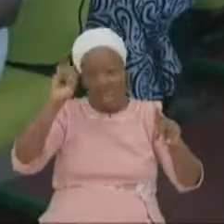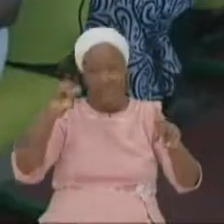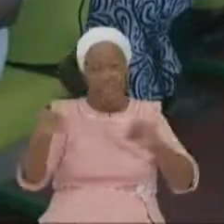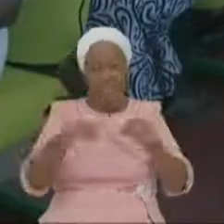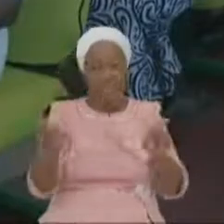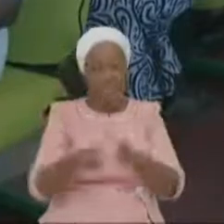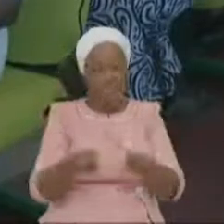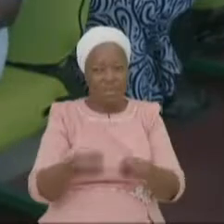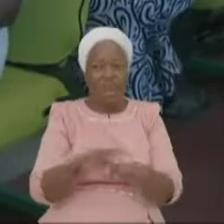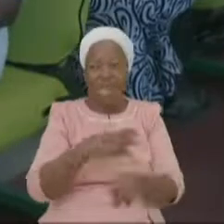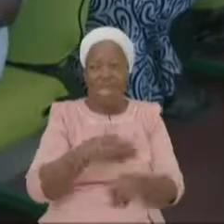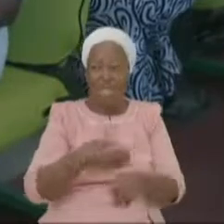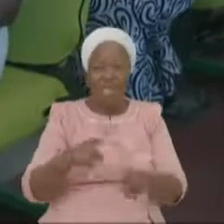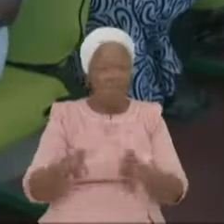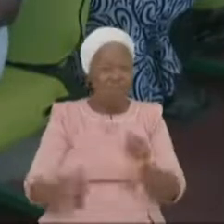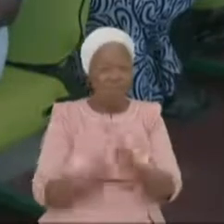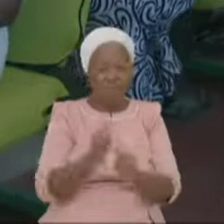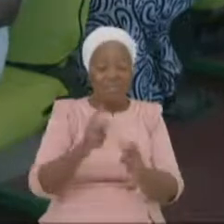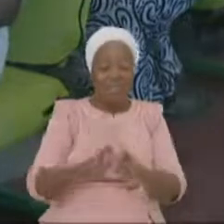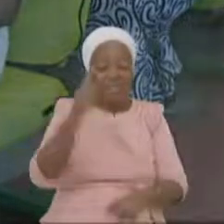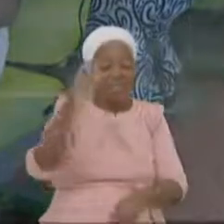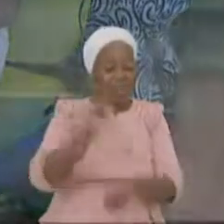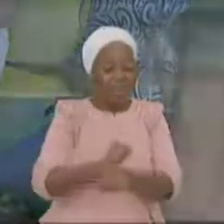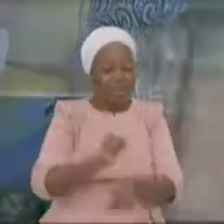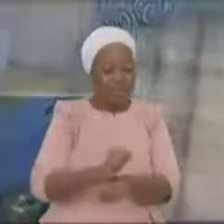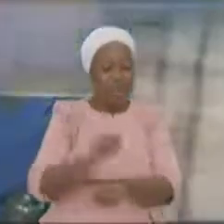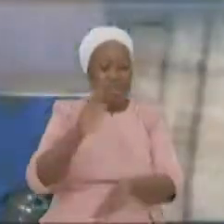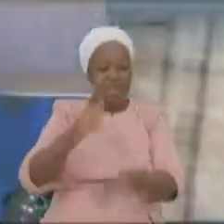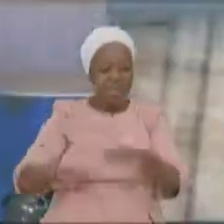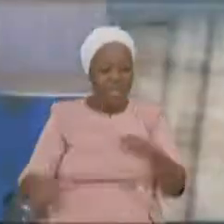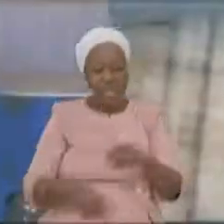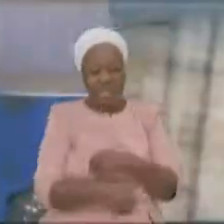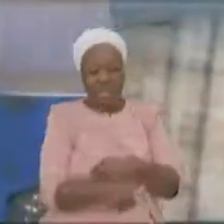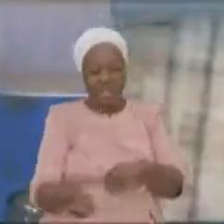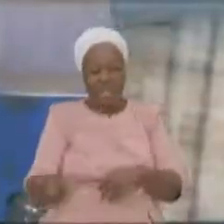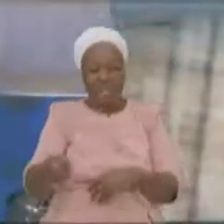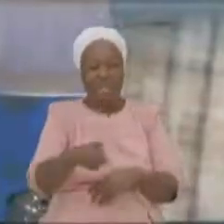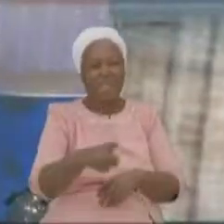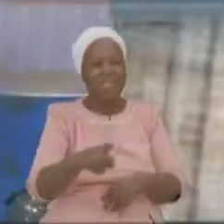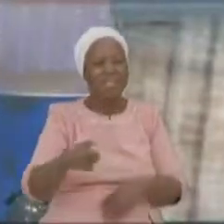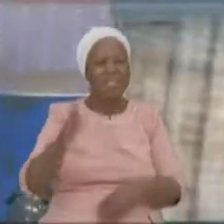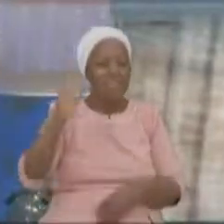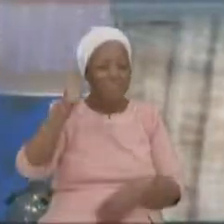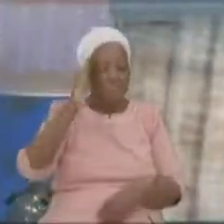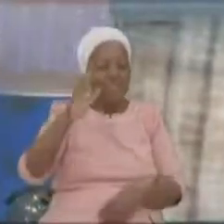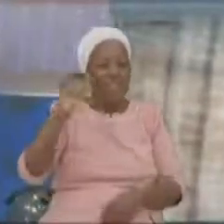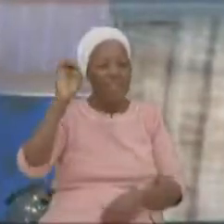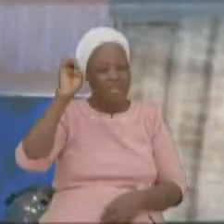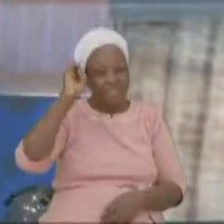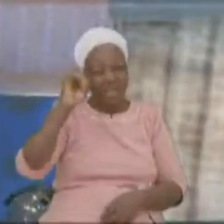And greater works than these shall he do.